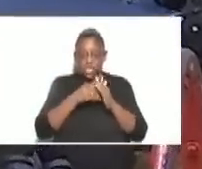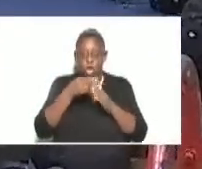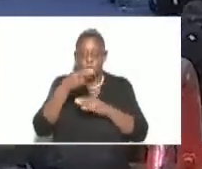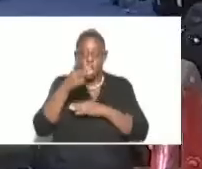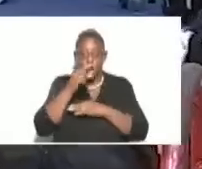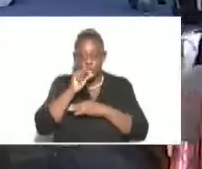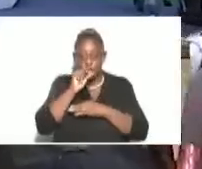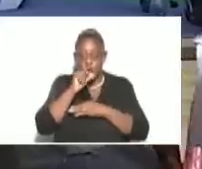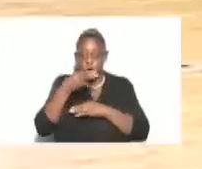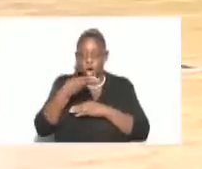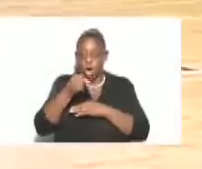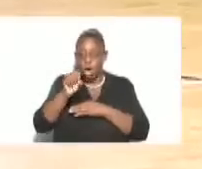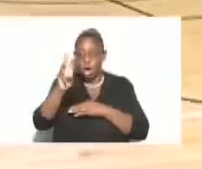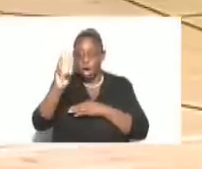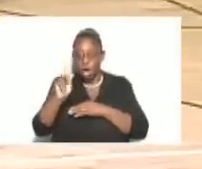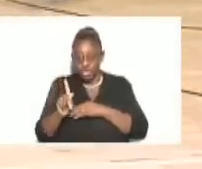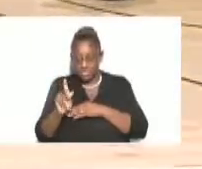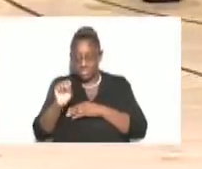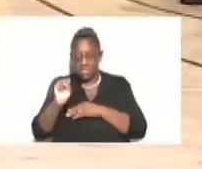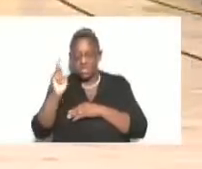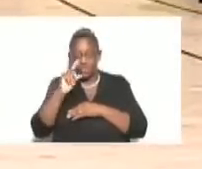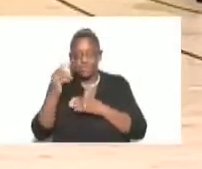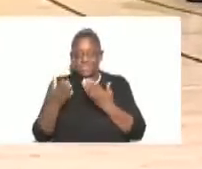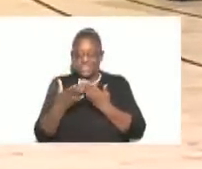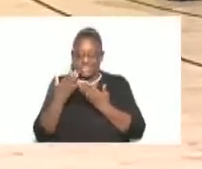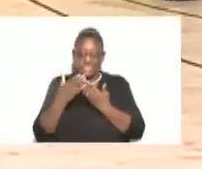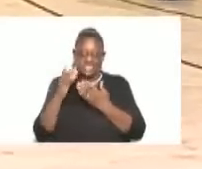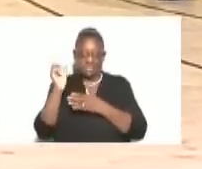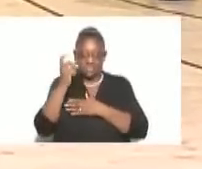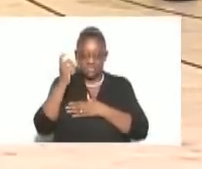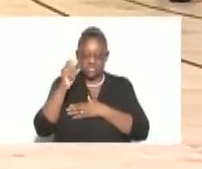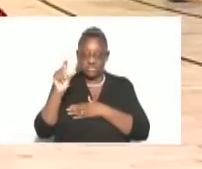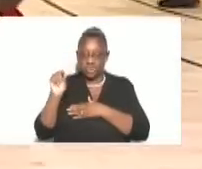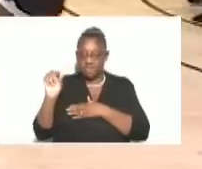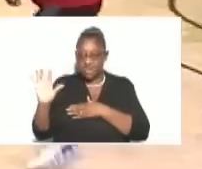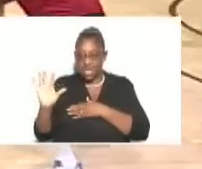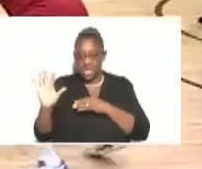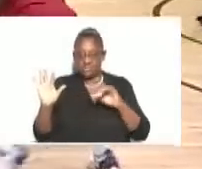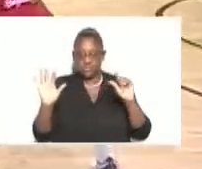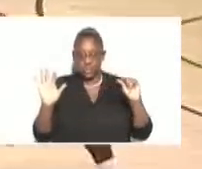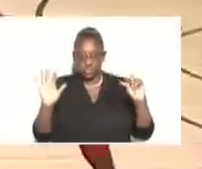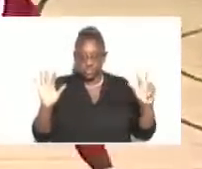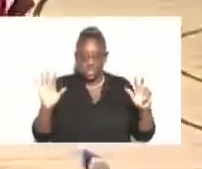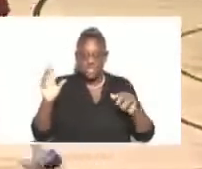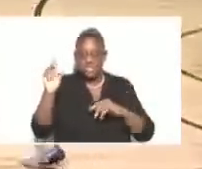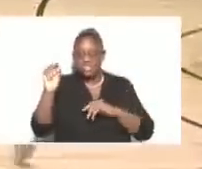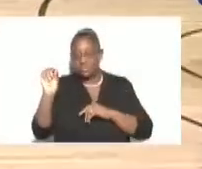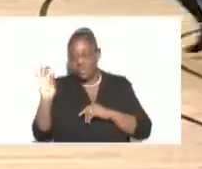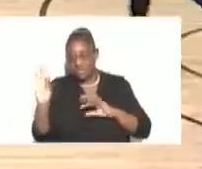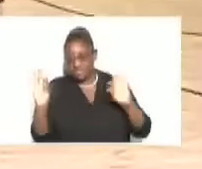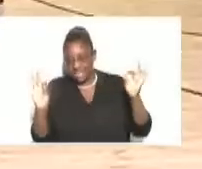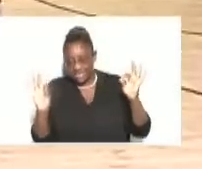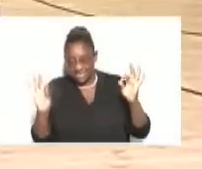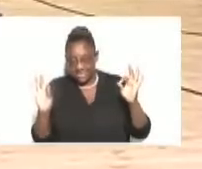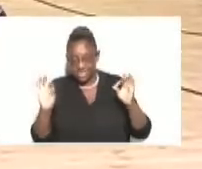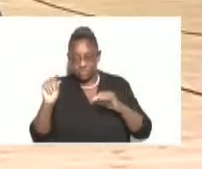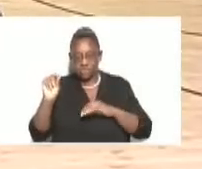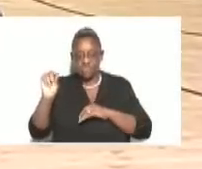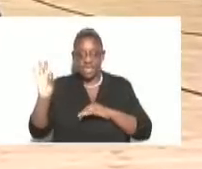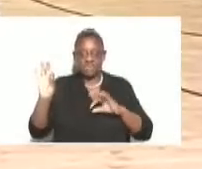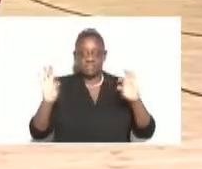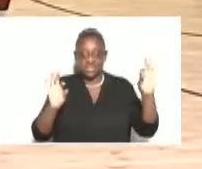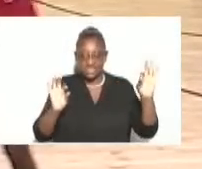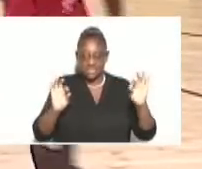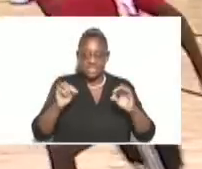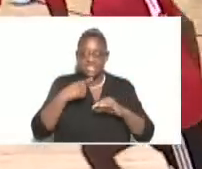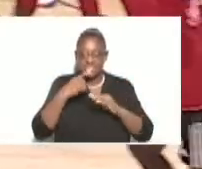a 3-setter. Defenders getting the relatively easy victory here, 25-23, 25-19, 25-20. League play will